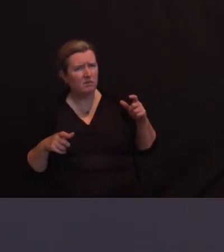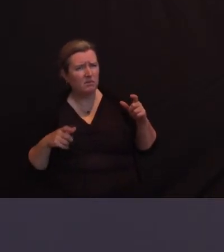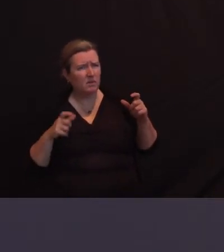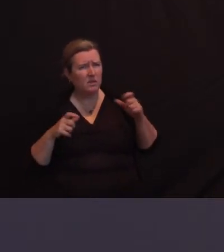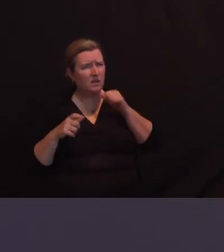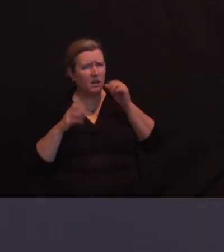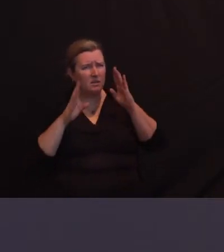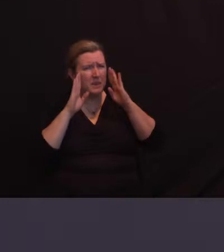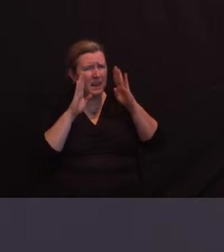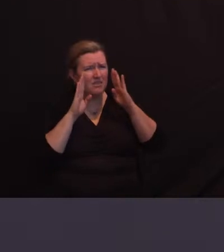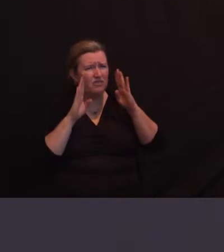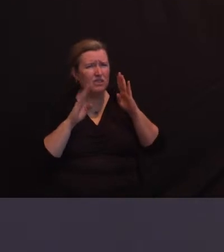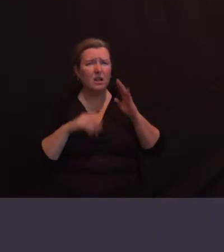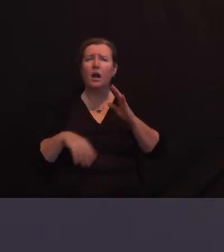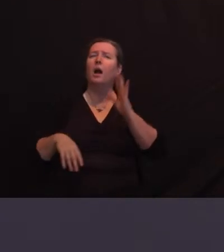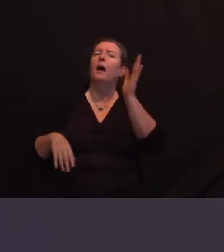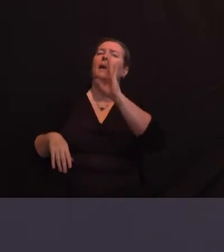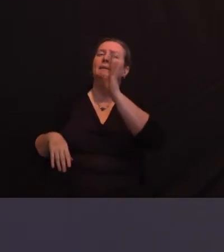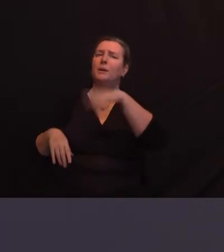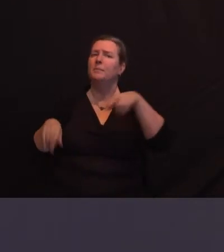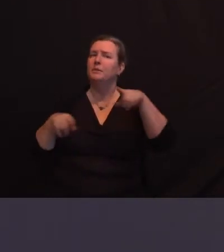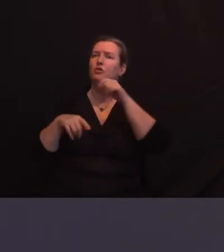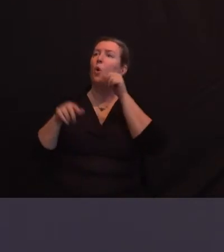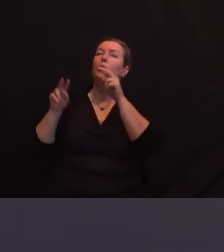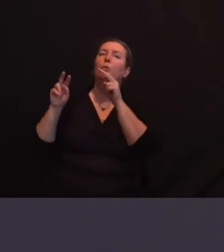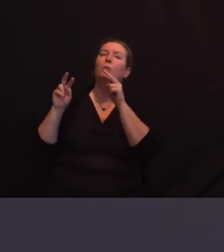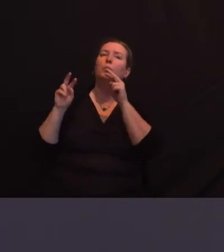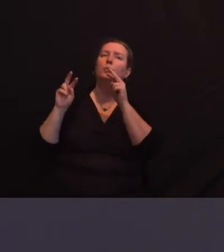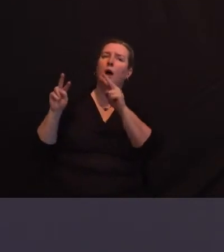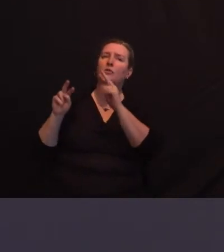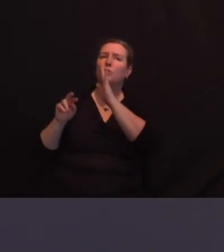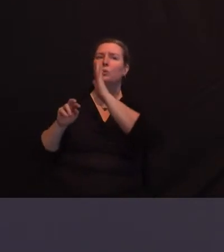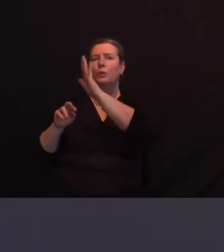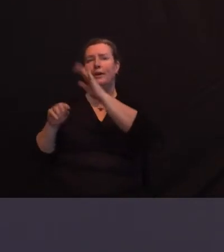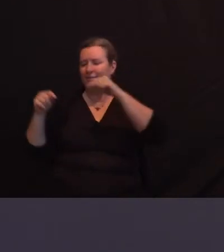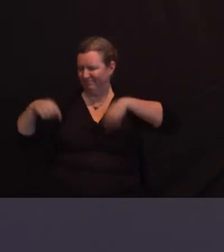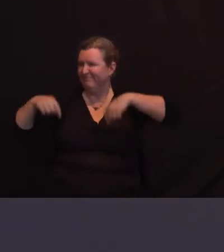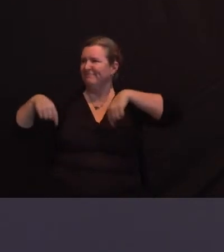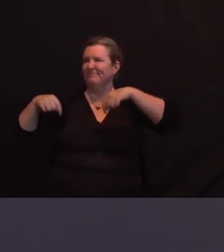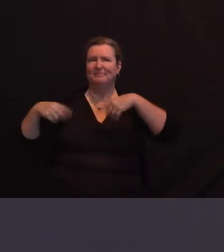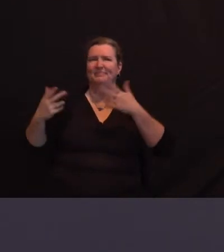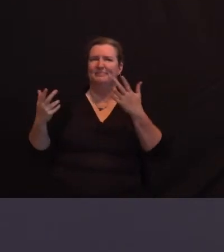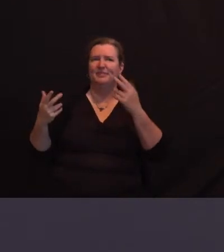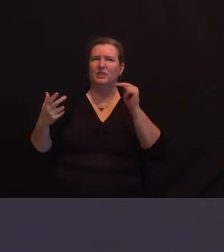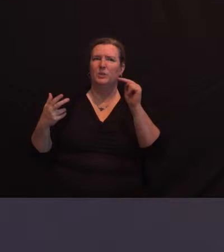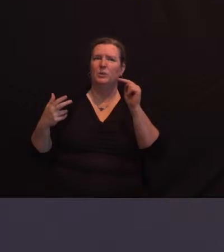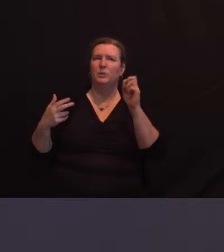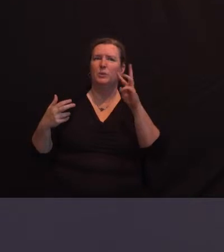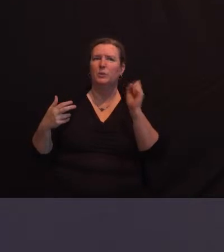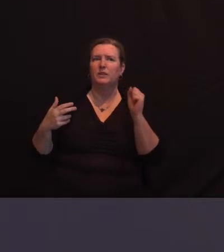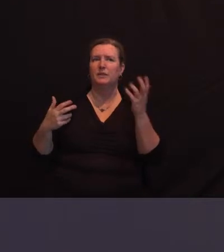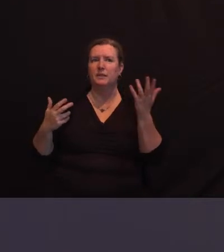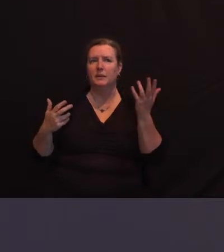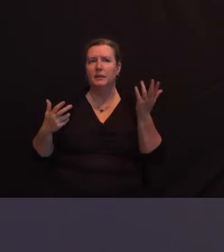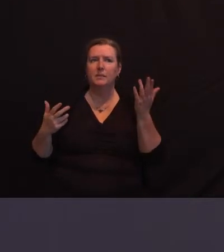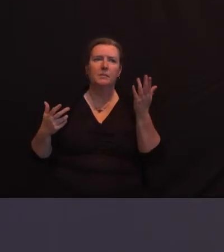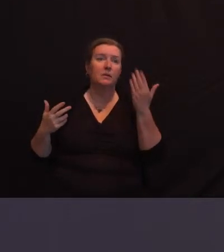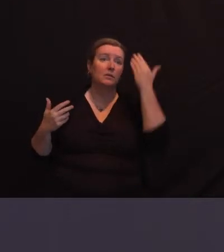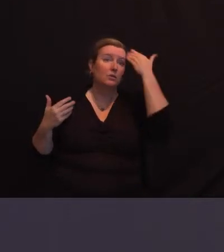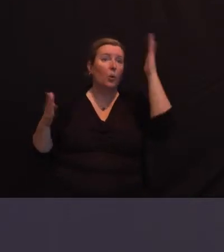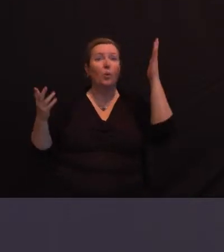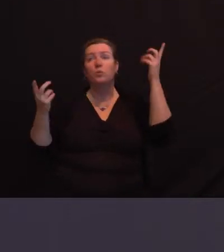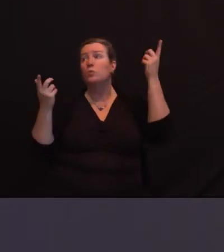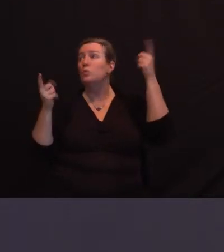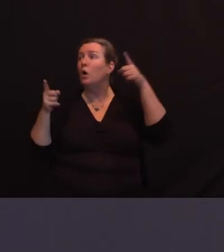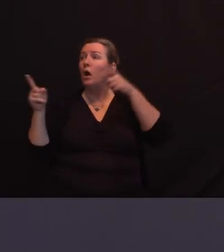Yes, so basically people who don't watch these briefings every day, or one way or the other, they're not following the pandemic. What do you hope